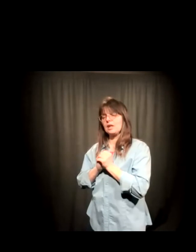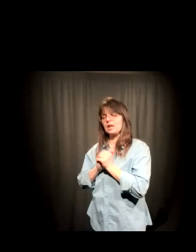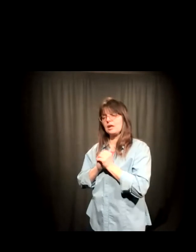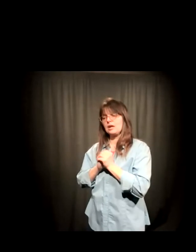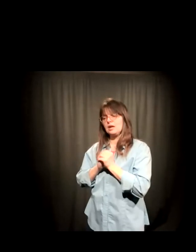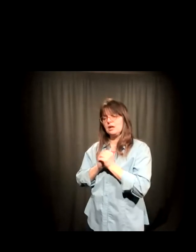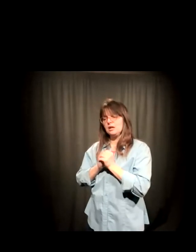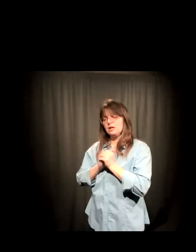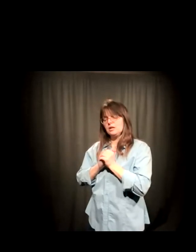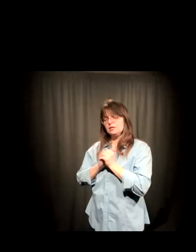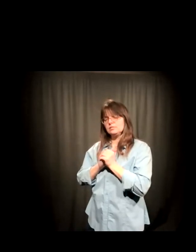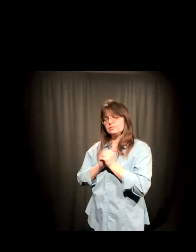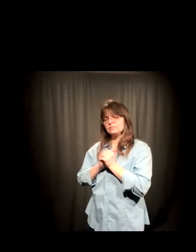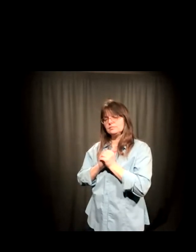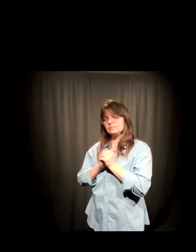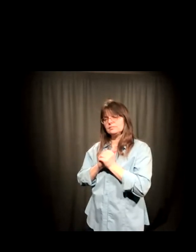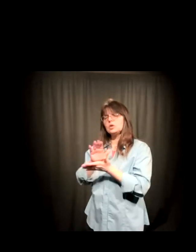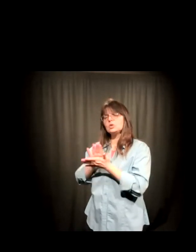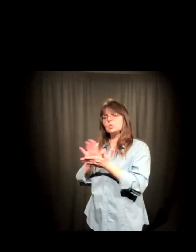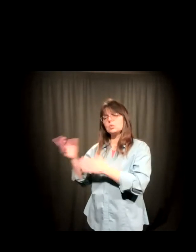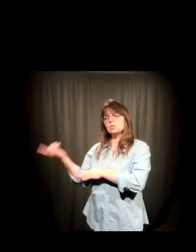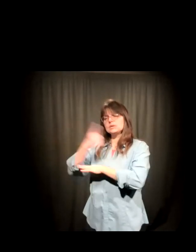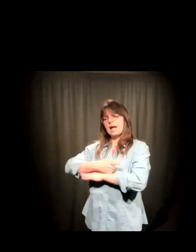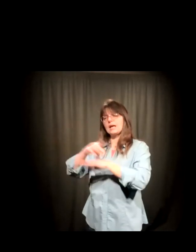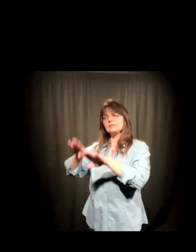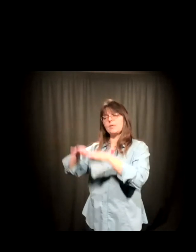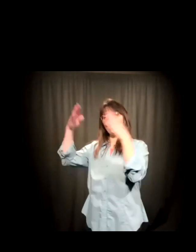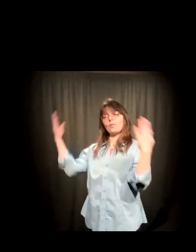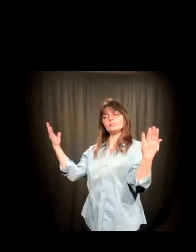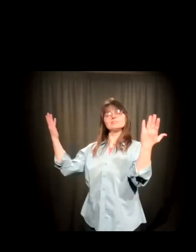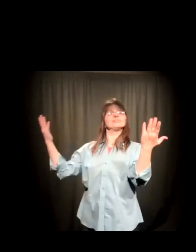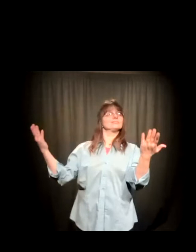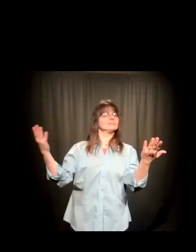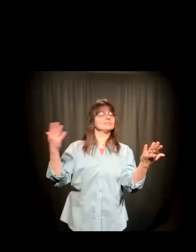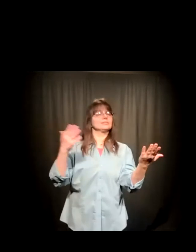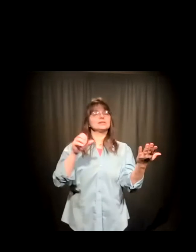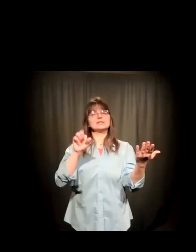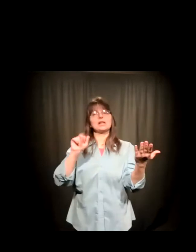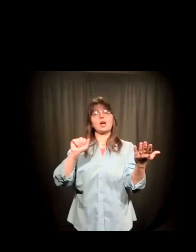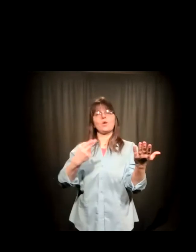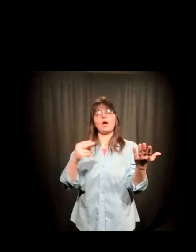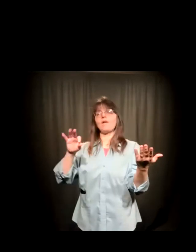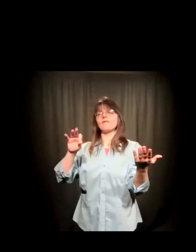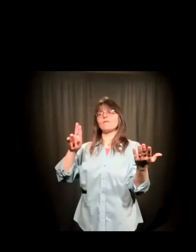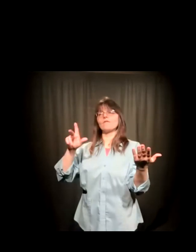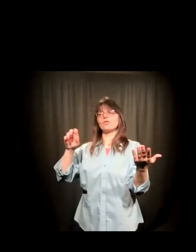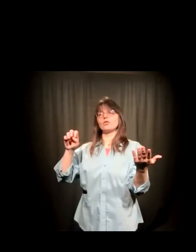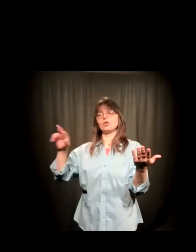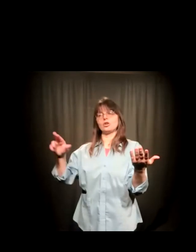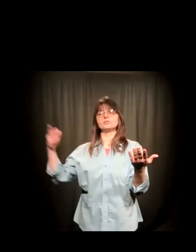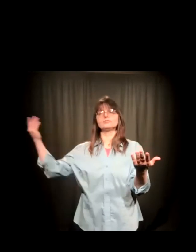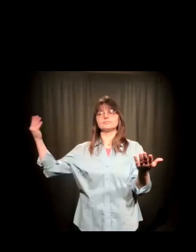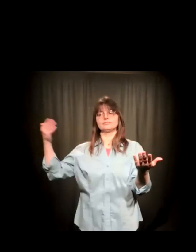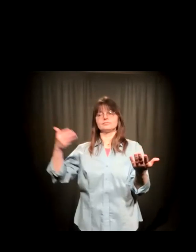At the opening of the school day, Sarah Fuller, the principal, directed the children into their seats and took her place at the head of the